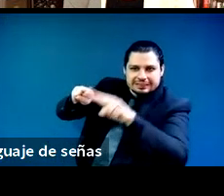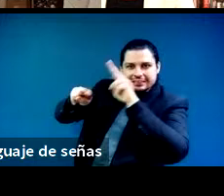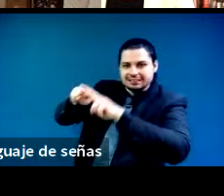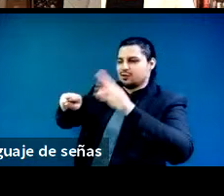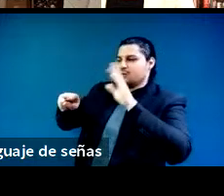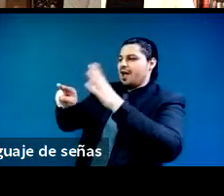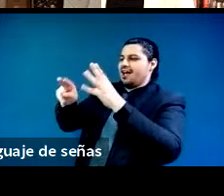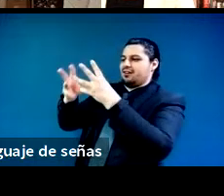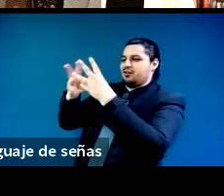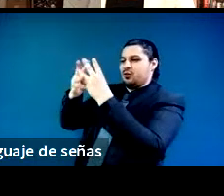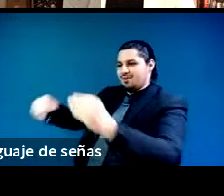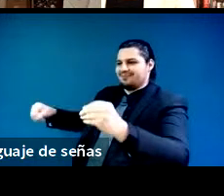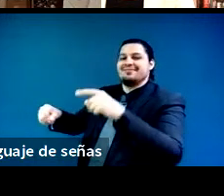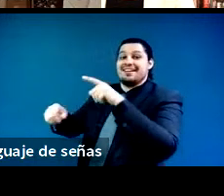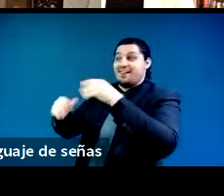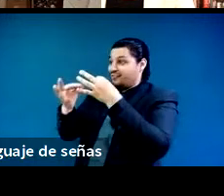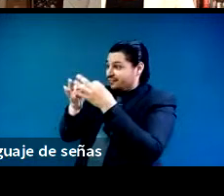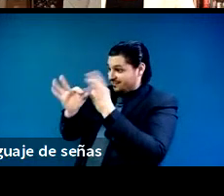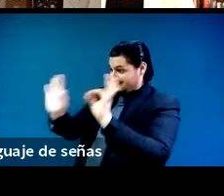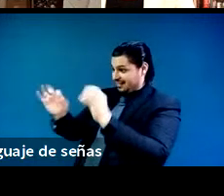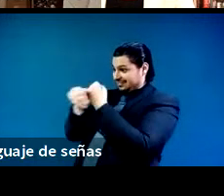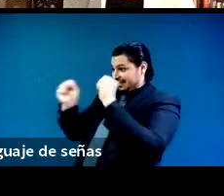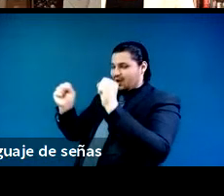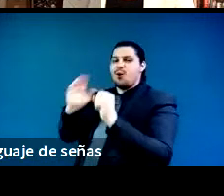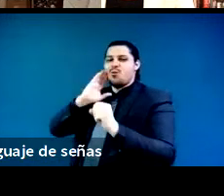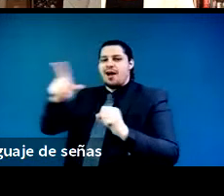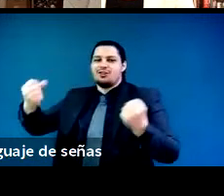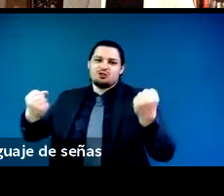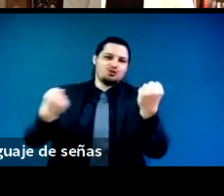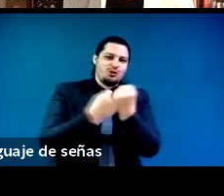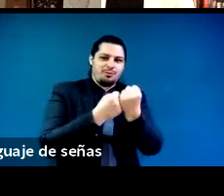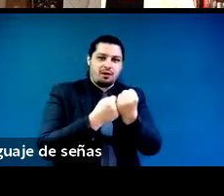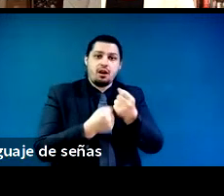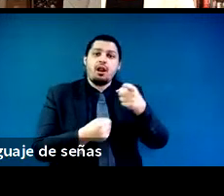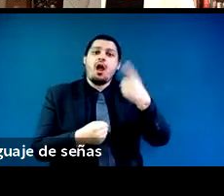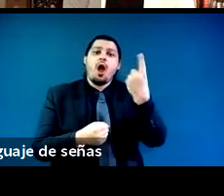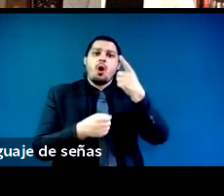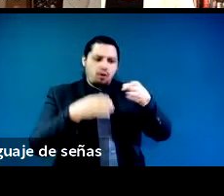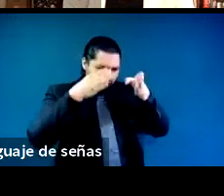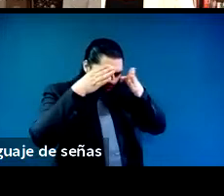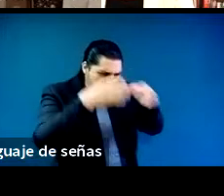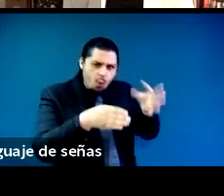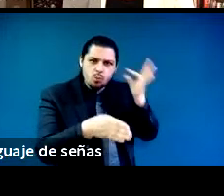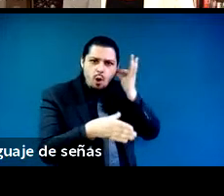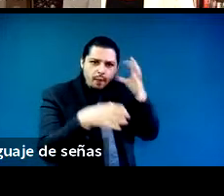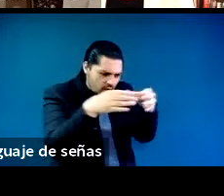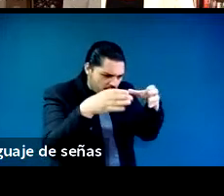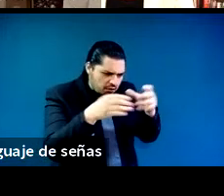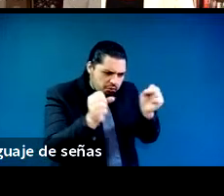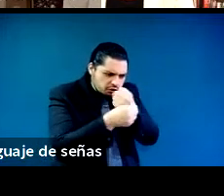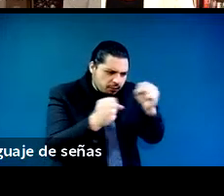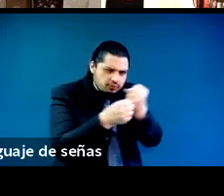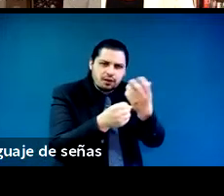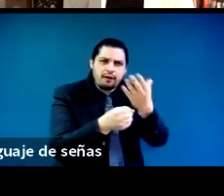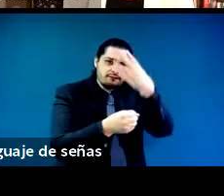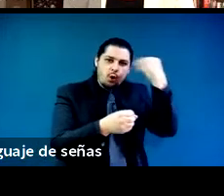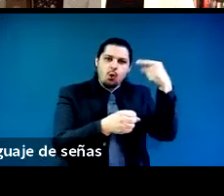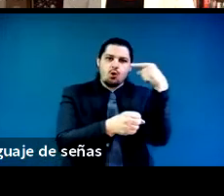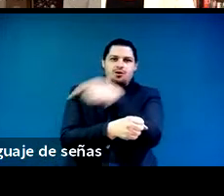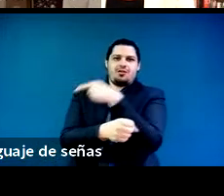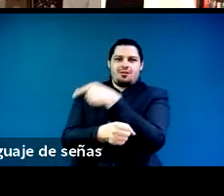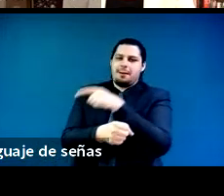almost seem to think that there's a lot of progress and the problem will go away. So these sessions are really helpful to restate that the